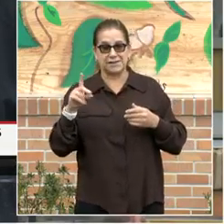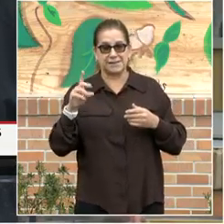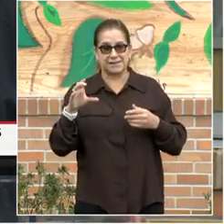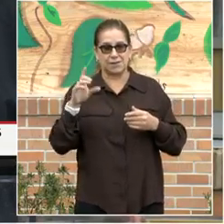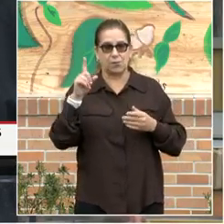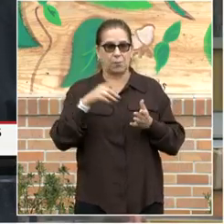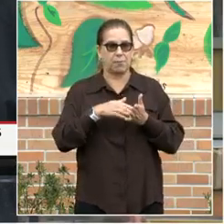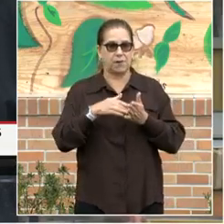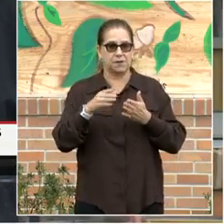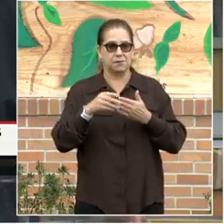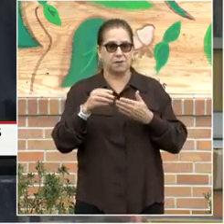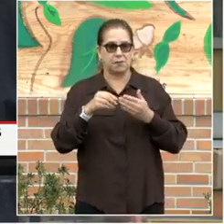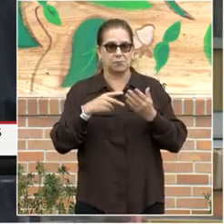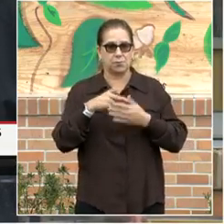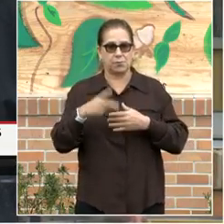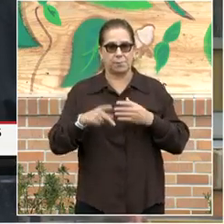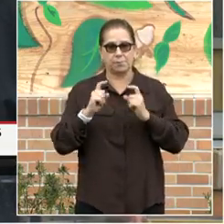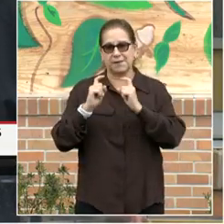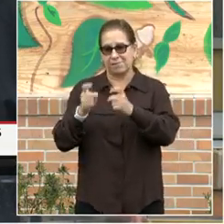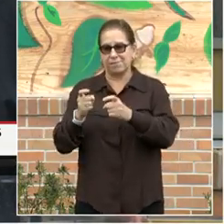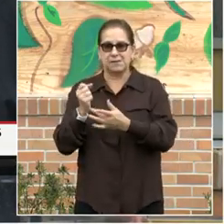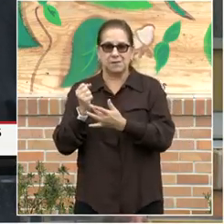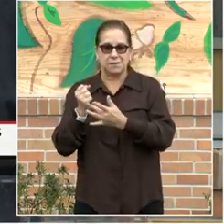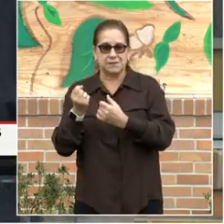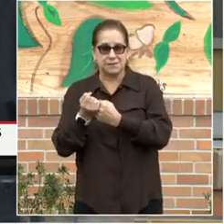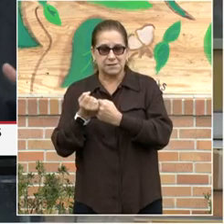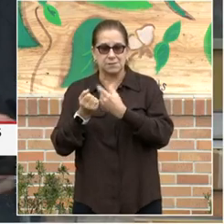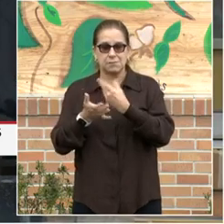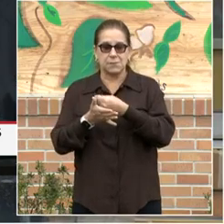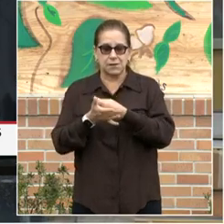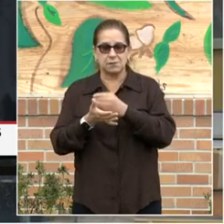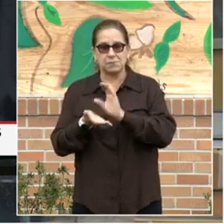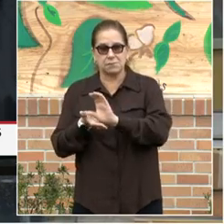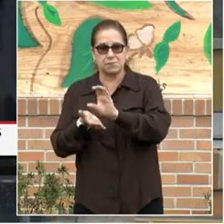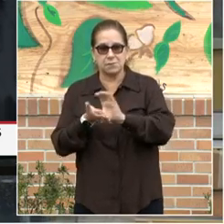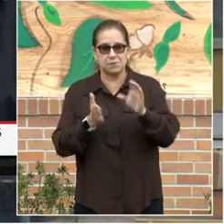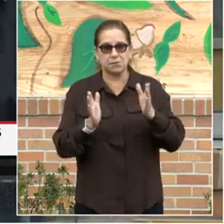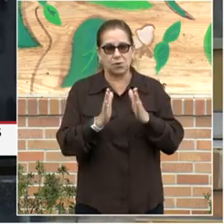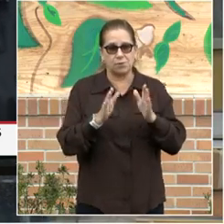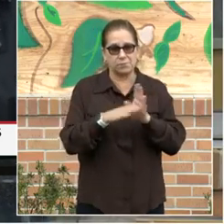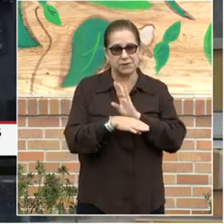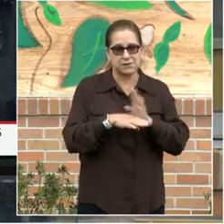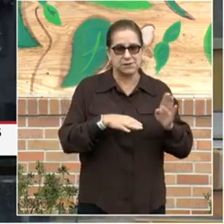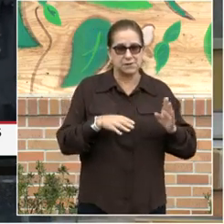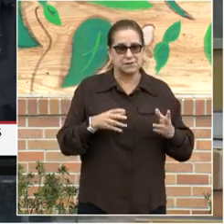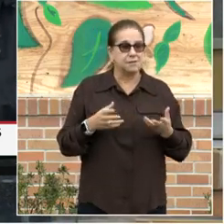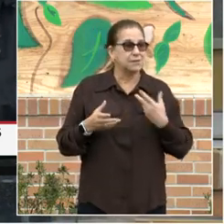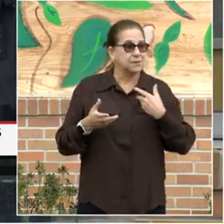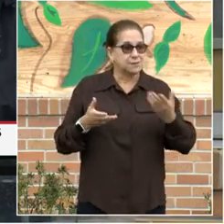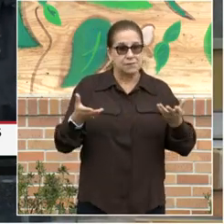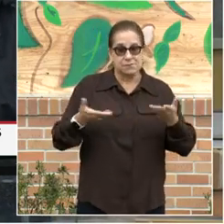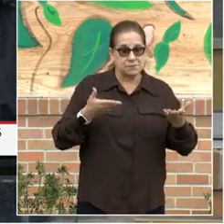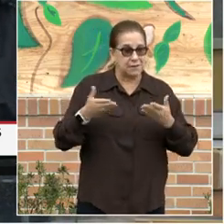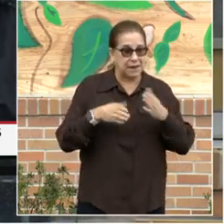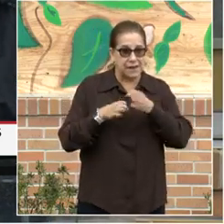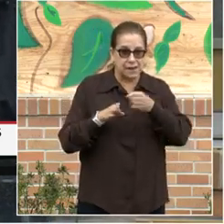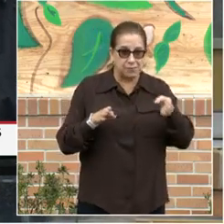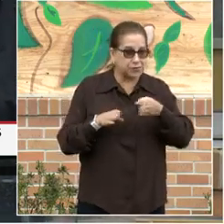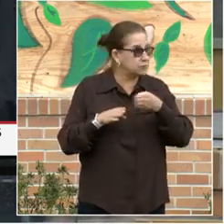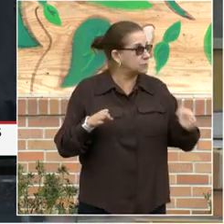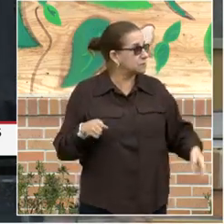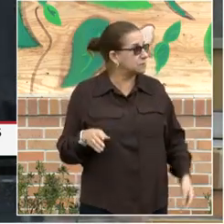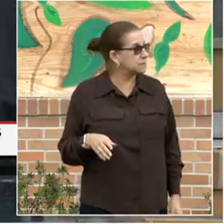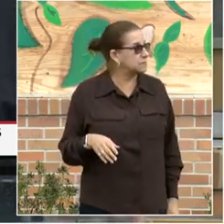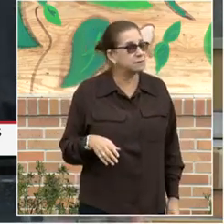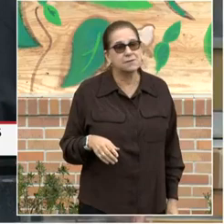assistance, and loans to those small businesses to make sure that they could hire their neighbors. So that's Nourish DC. So all